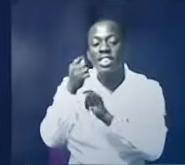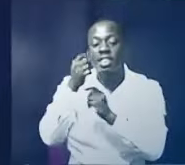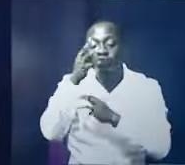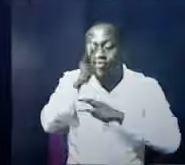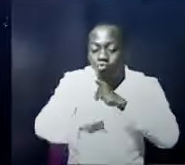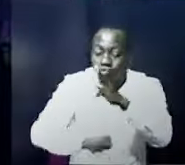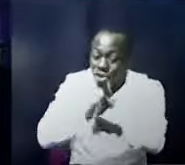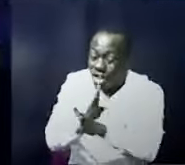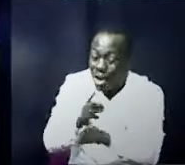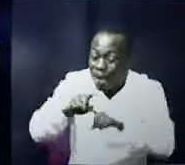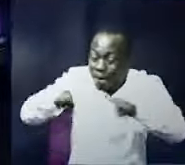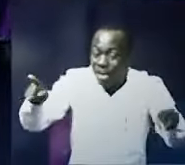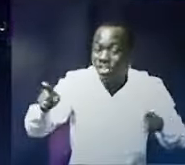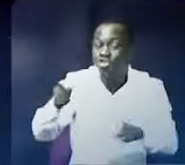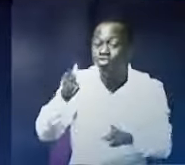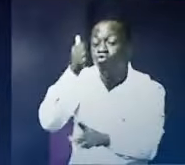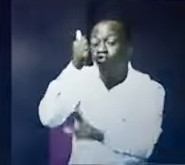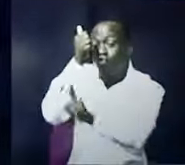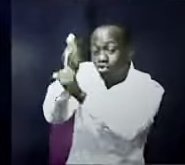See,